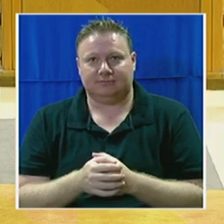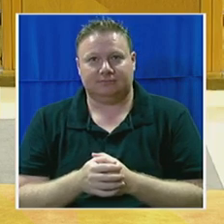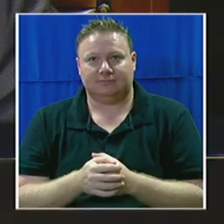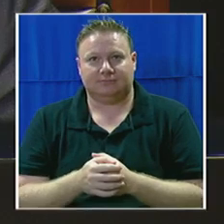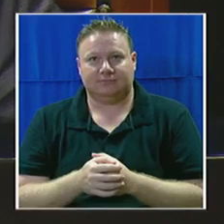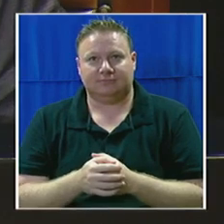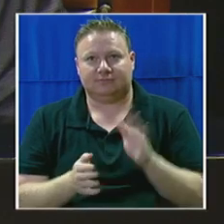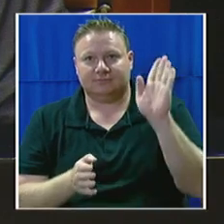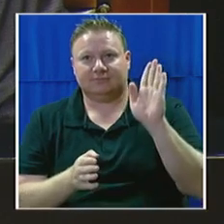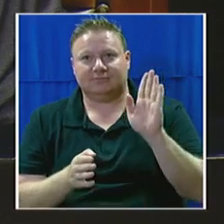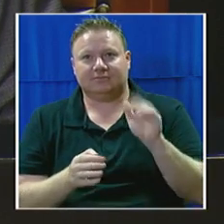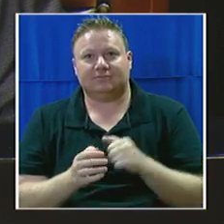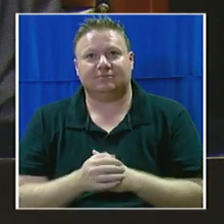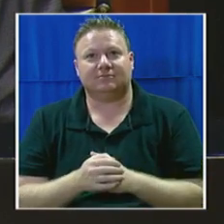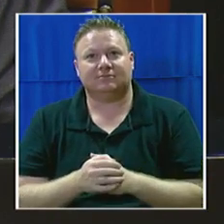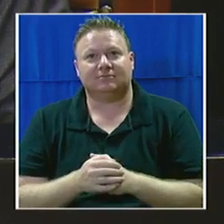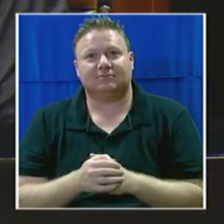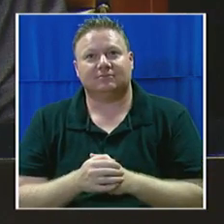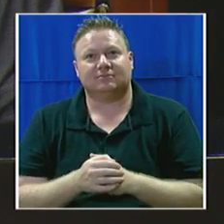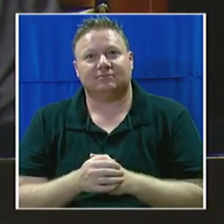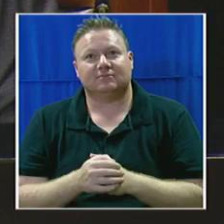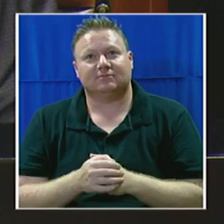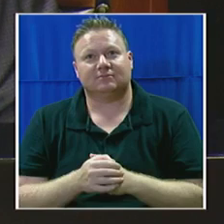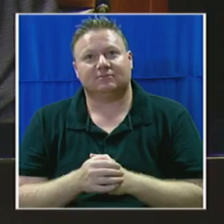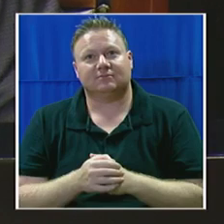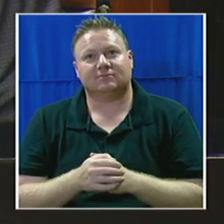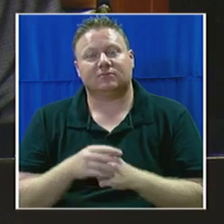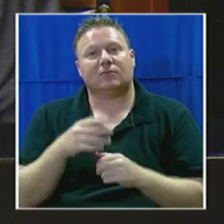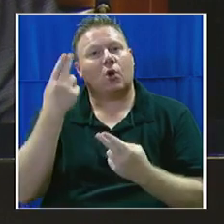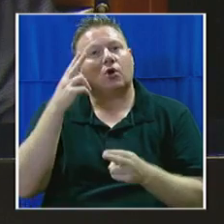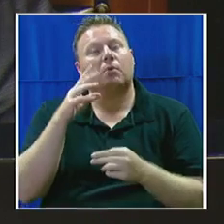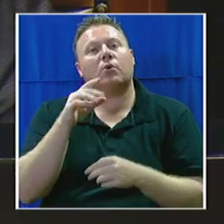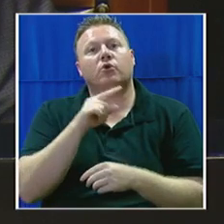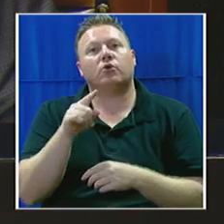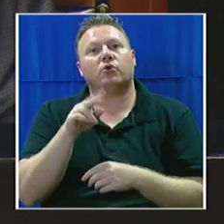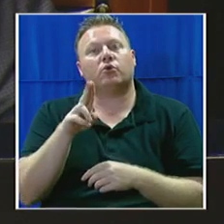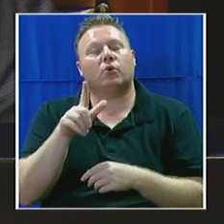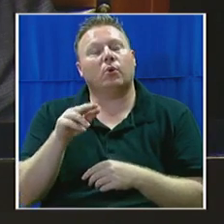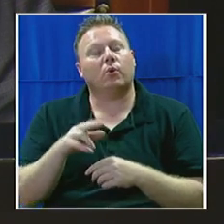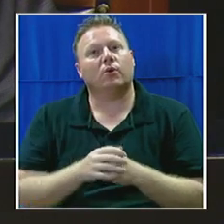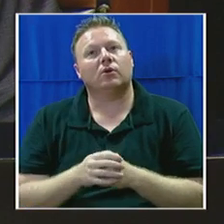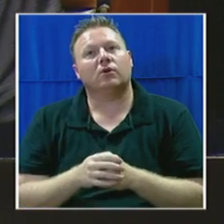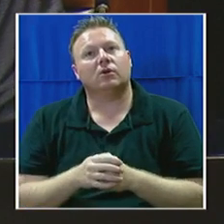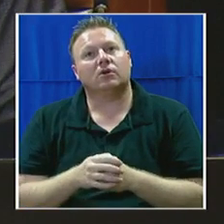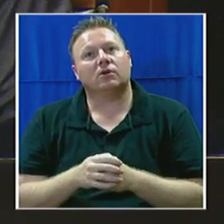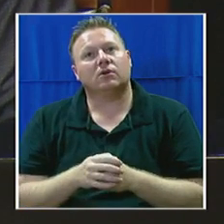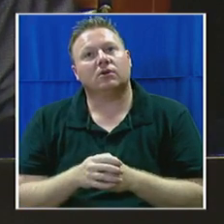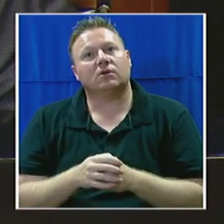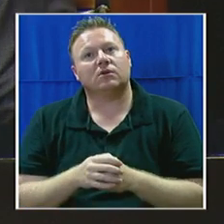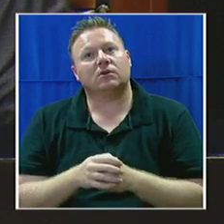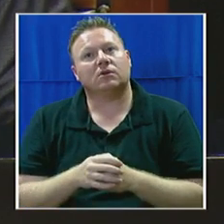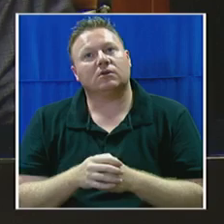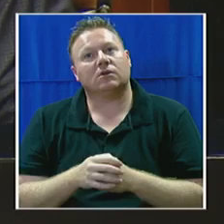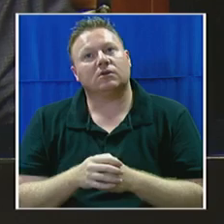Order, Chair. Order. Honorable members. Order. Honorable Zolo, can you take your seat, Honorable Somia?